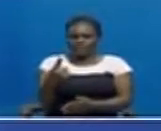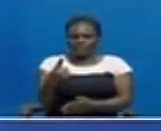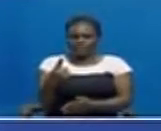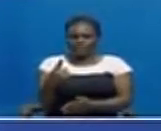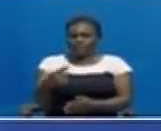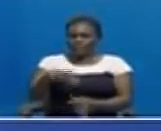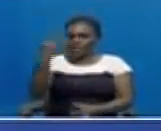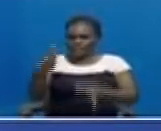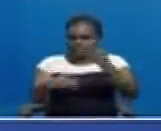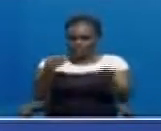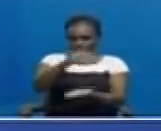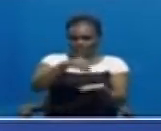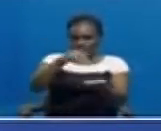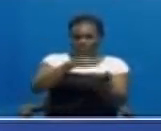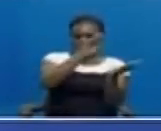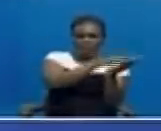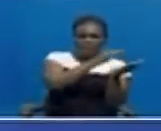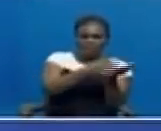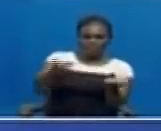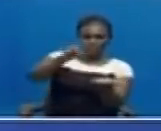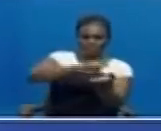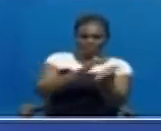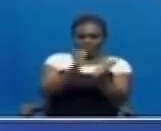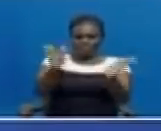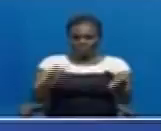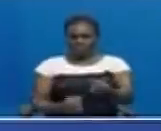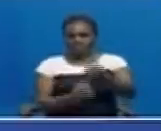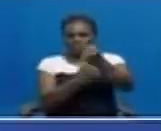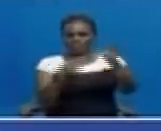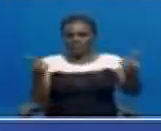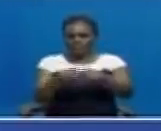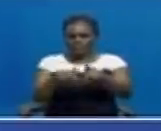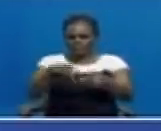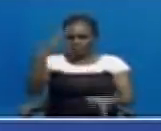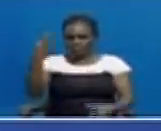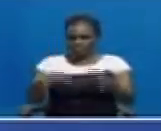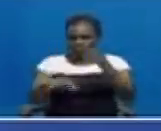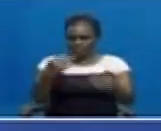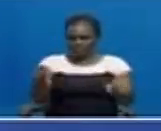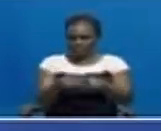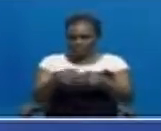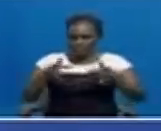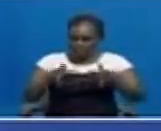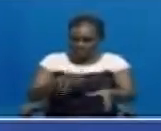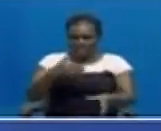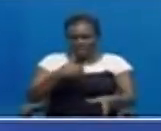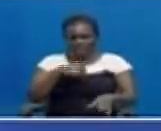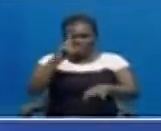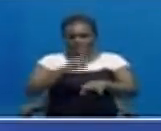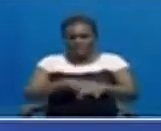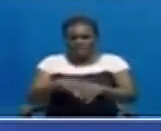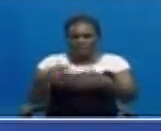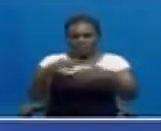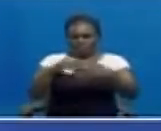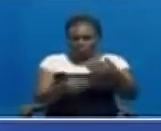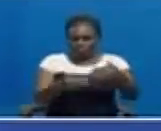to the analysts, the central bank needed to increase the rate to give further support to the shilling. In the analysis, the shilling would come under even more pressure once the U.S. raises the